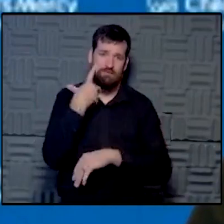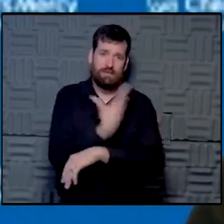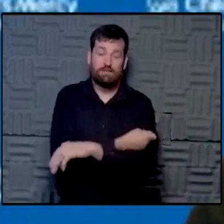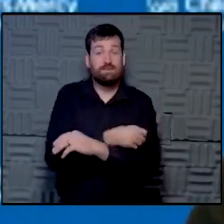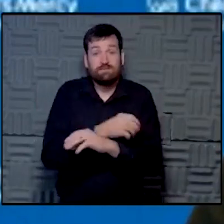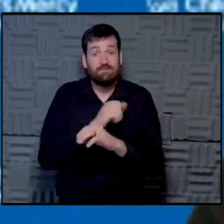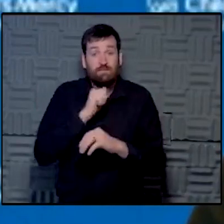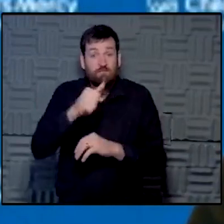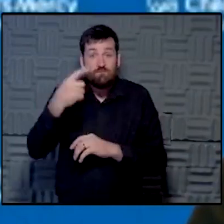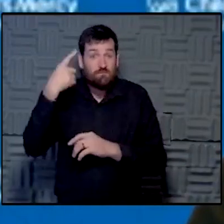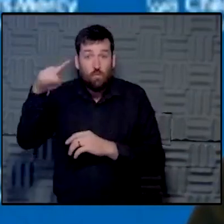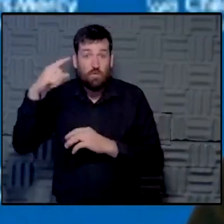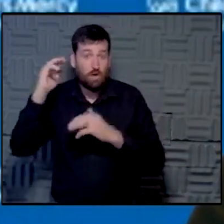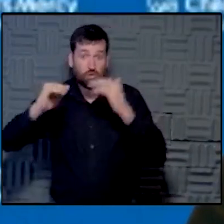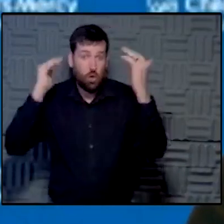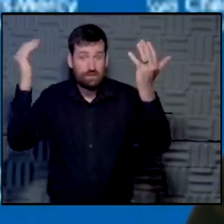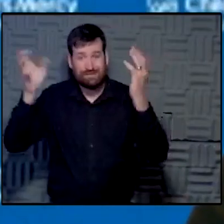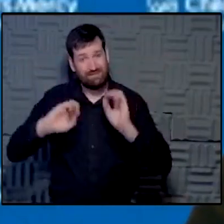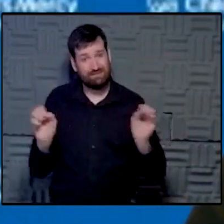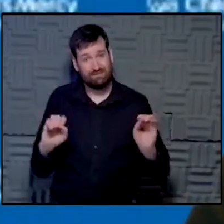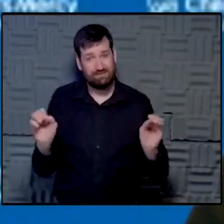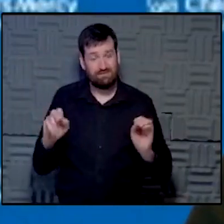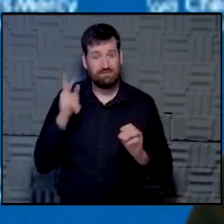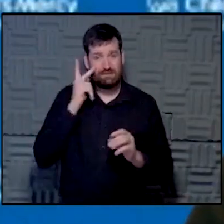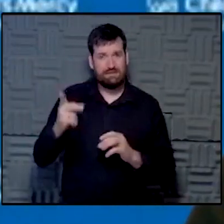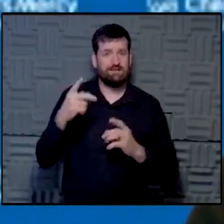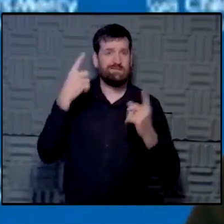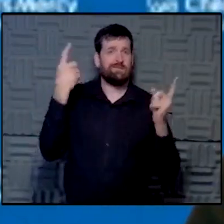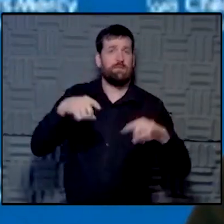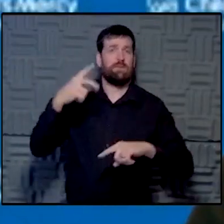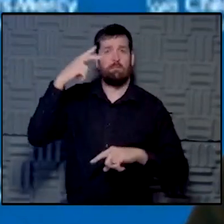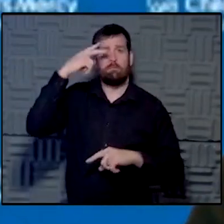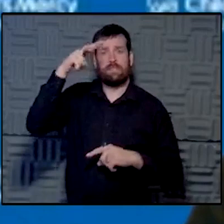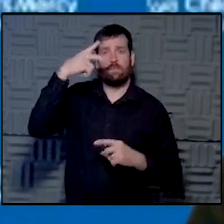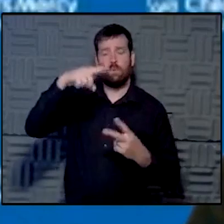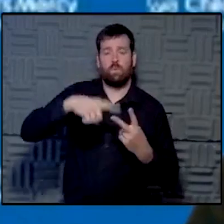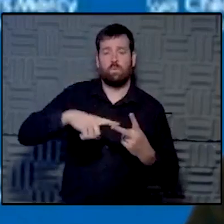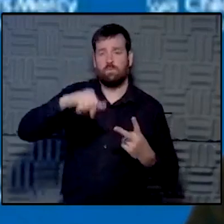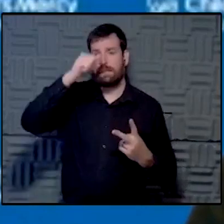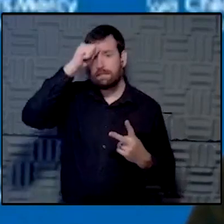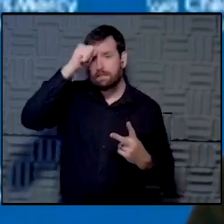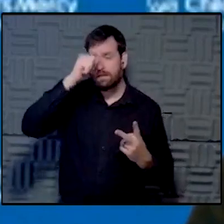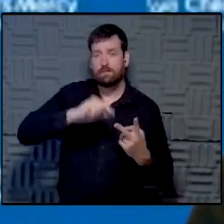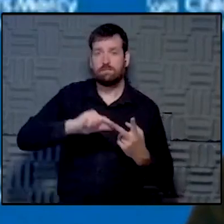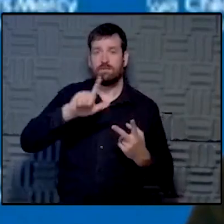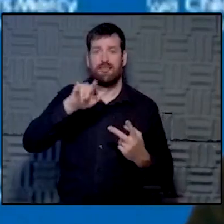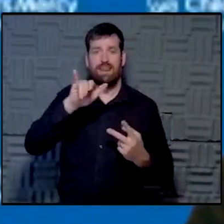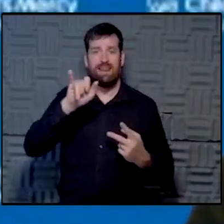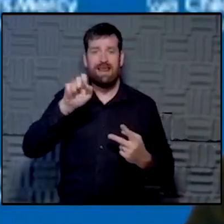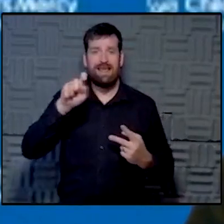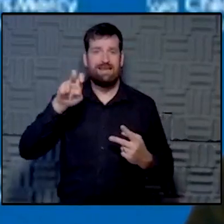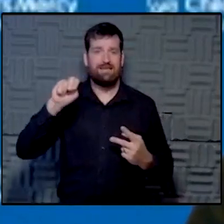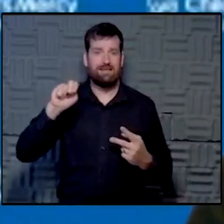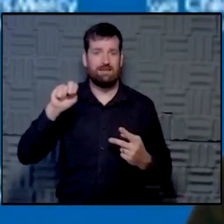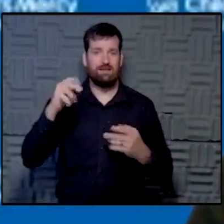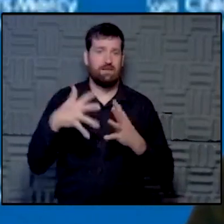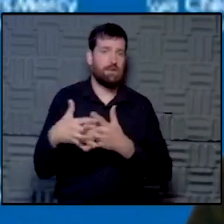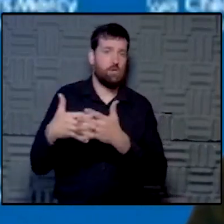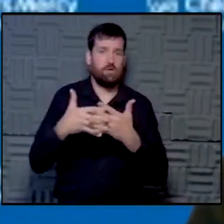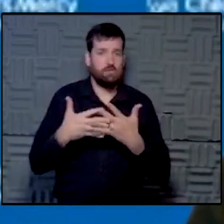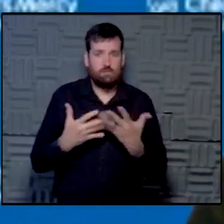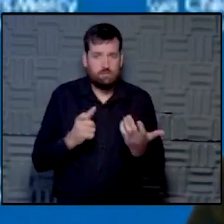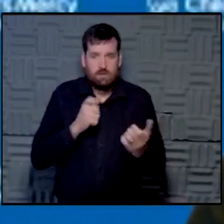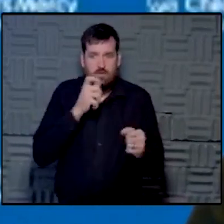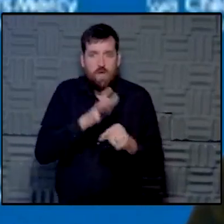adults. You've all seen the situation that happened in Mexico, in India, in Latin America, and many countries where there's not even